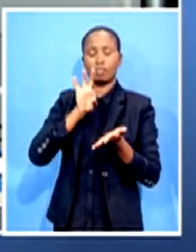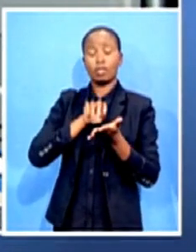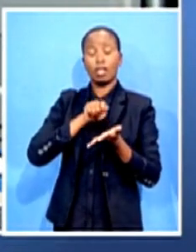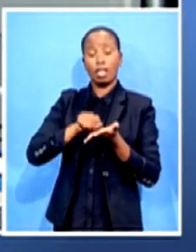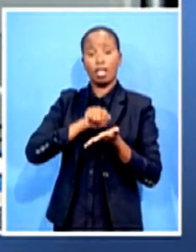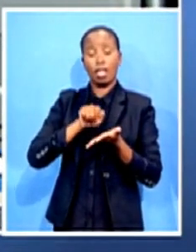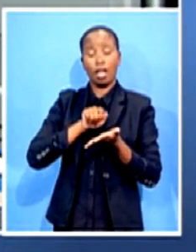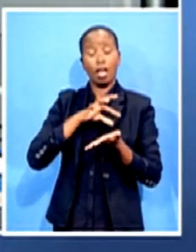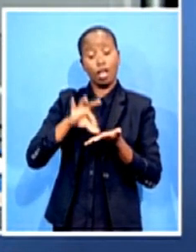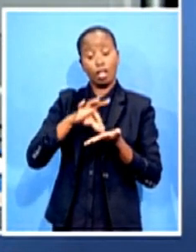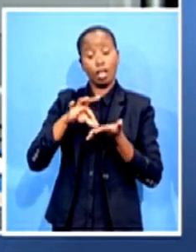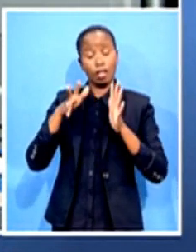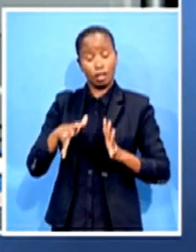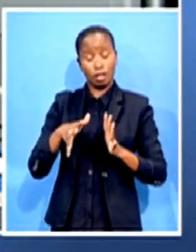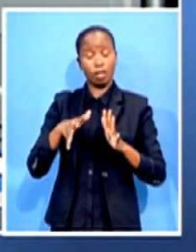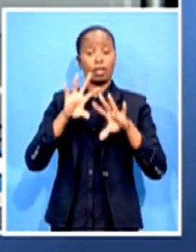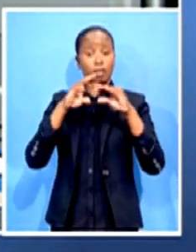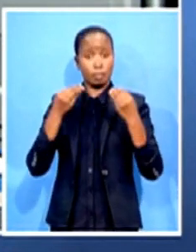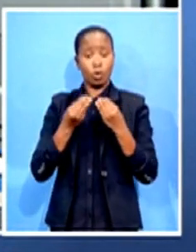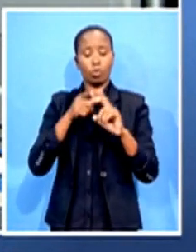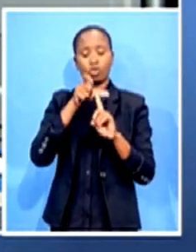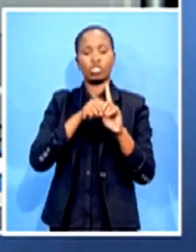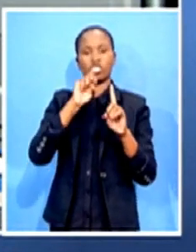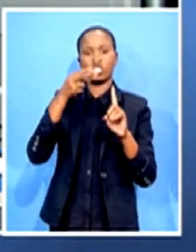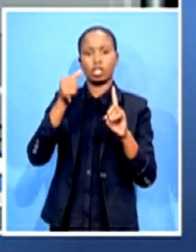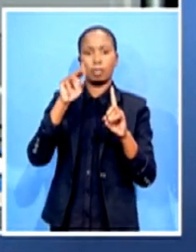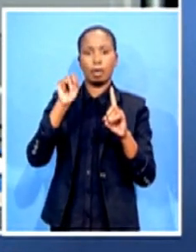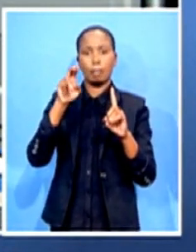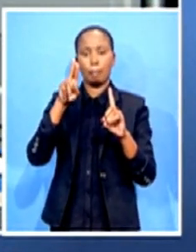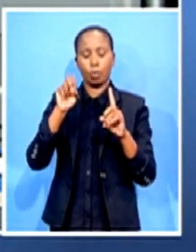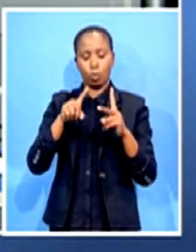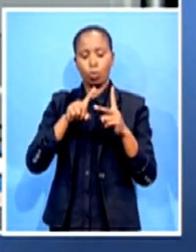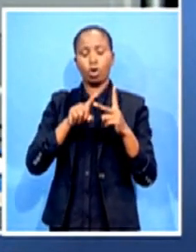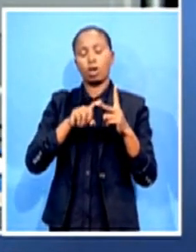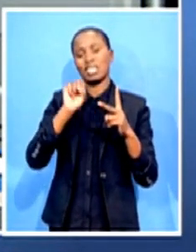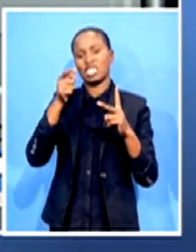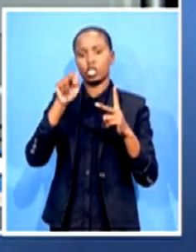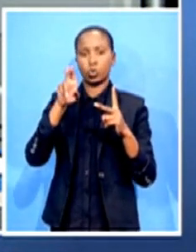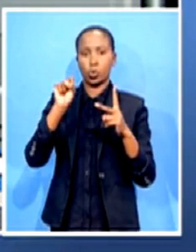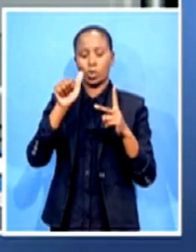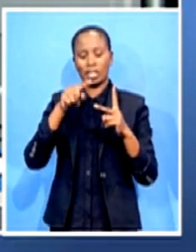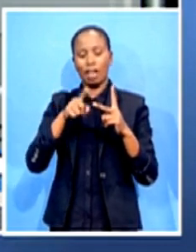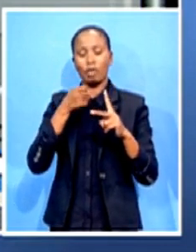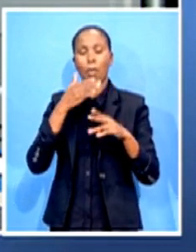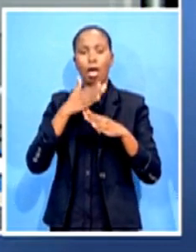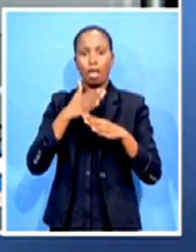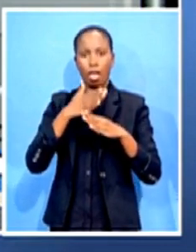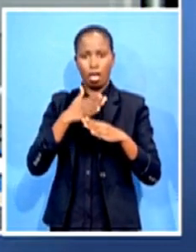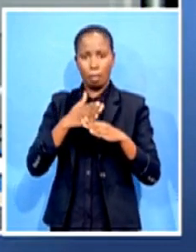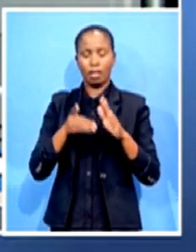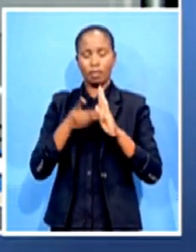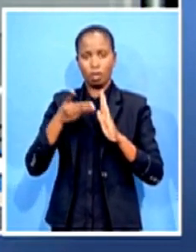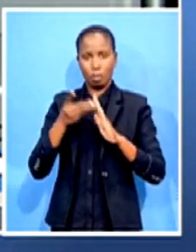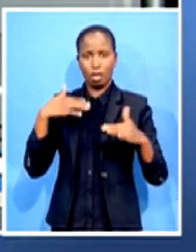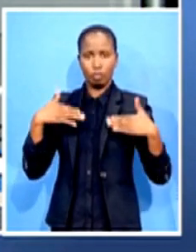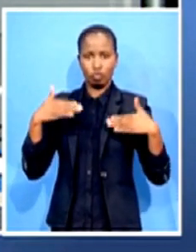on the line is Lebogang Sethusa. She is a Labour and Development Administrator at AgriSA to weigh in